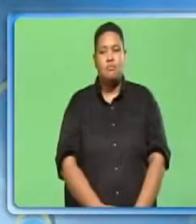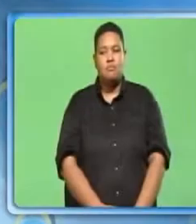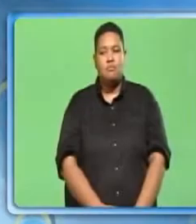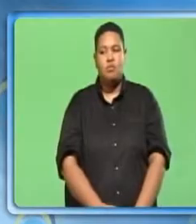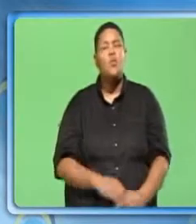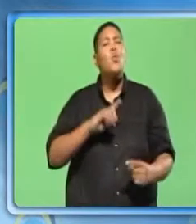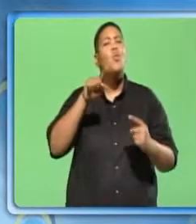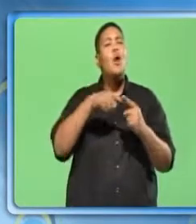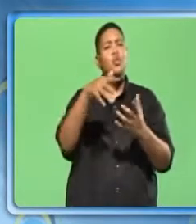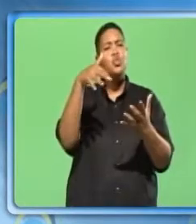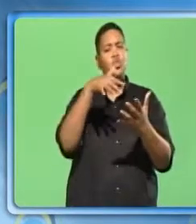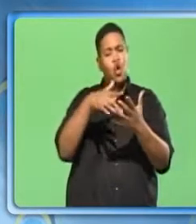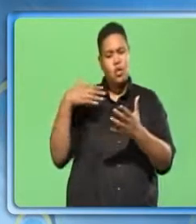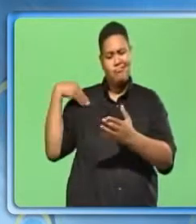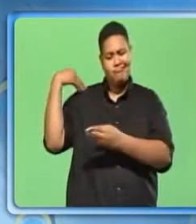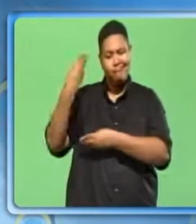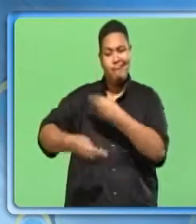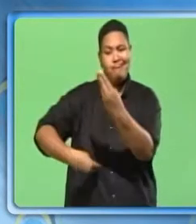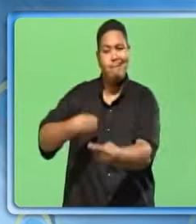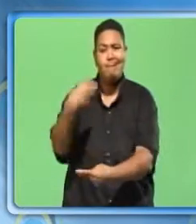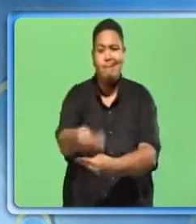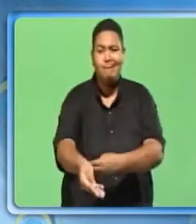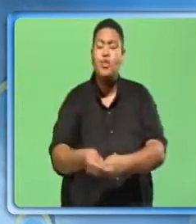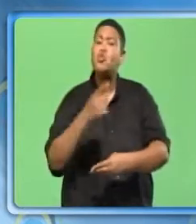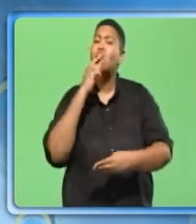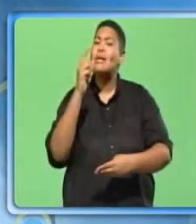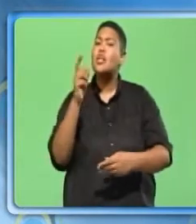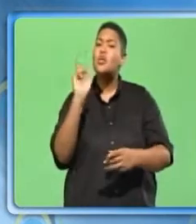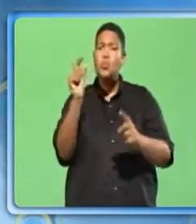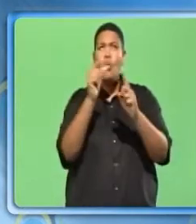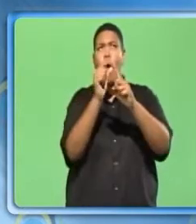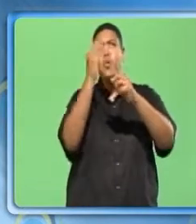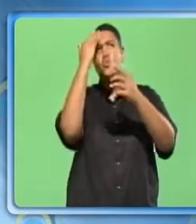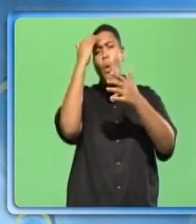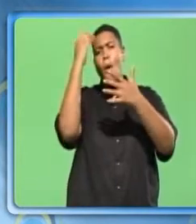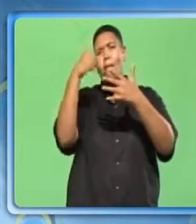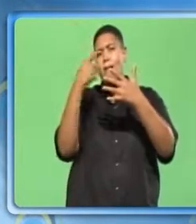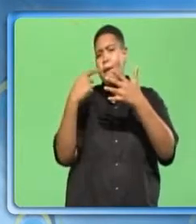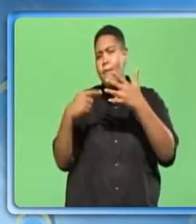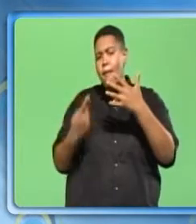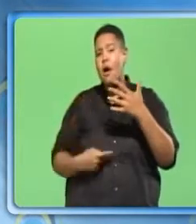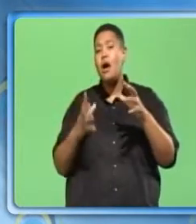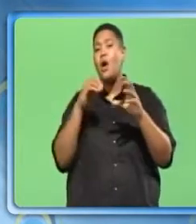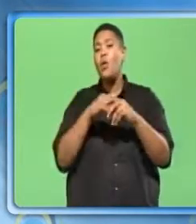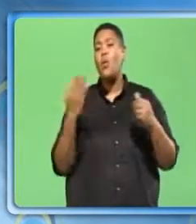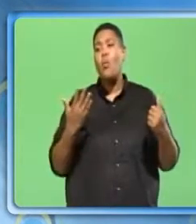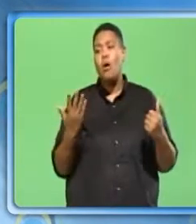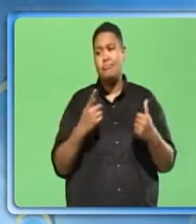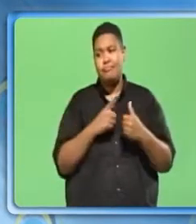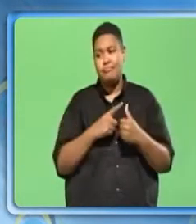When studying genetics, there are terms with which you should be familiar. These terms include